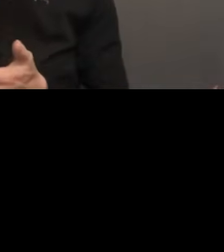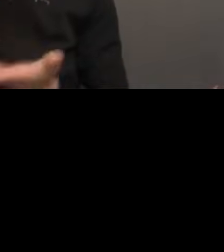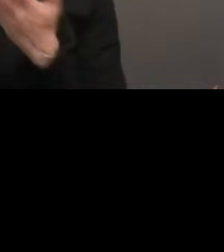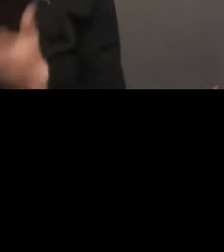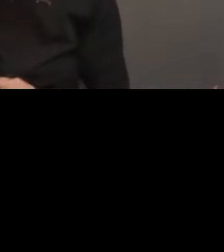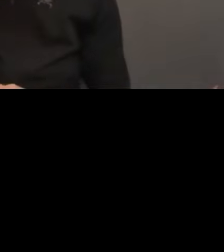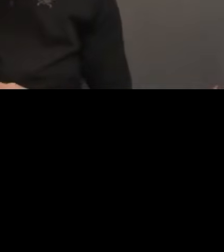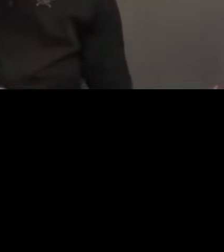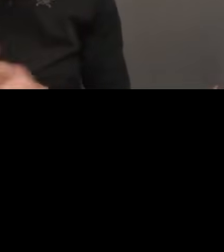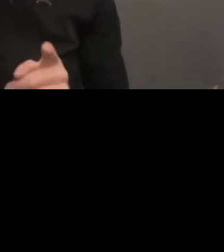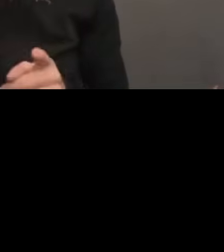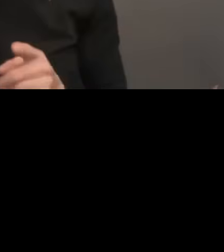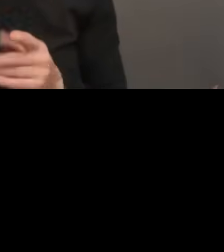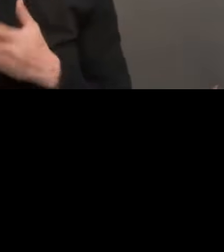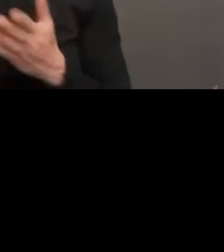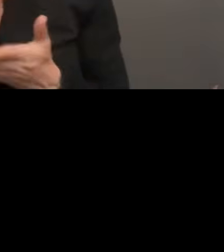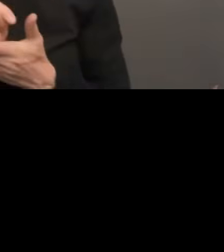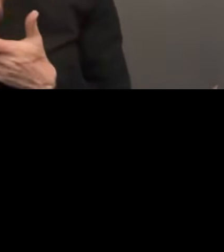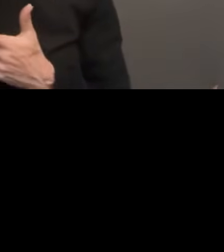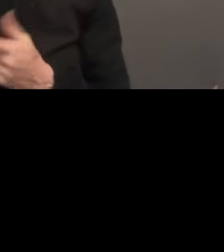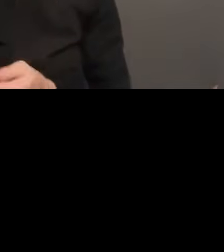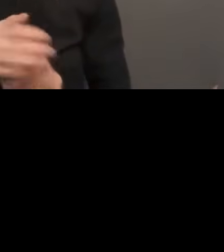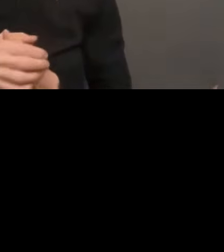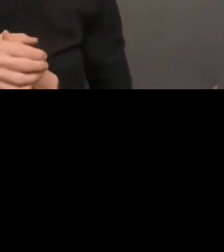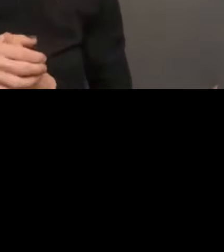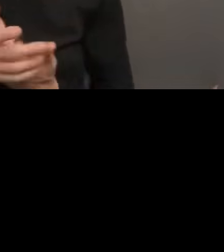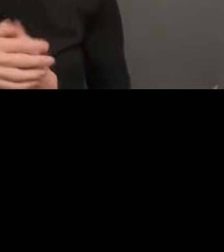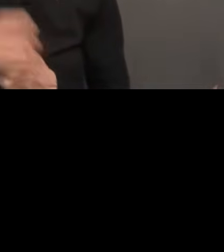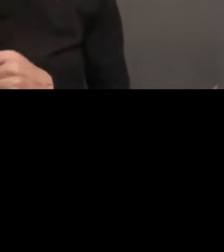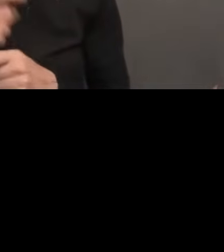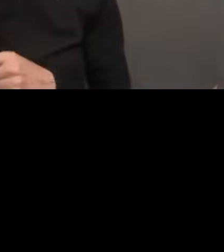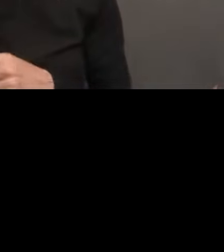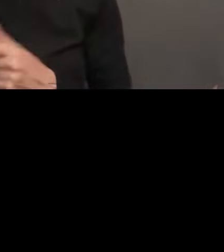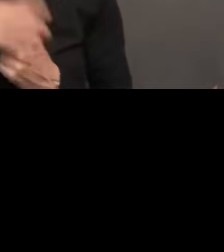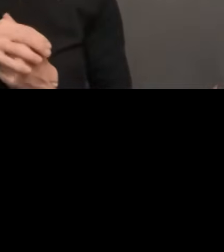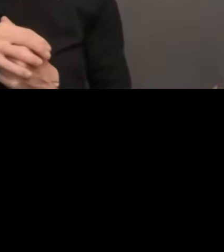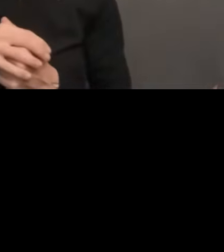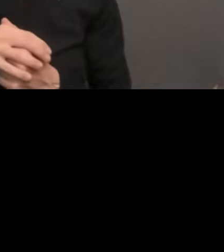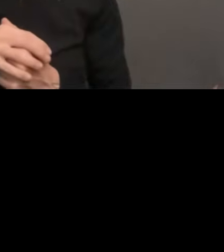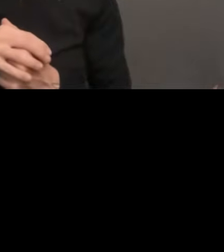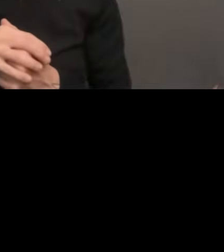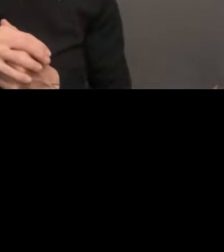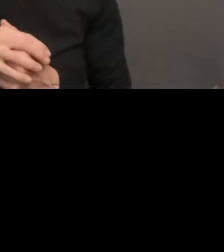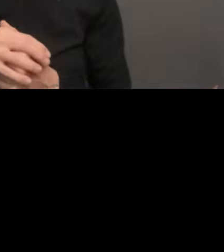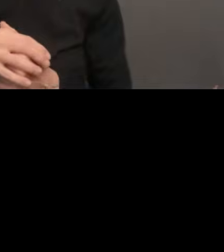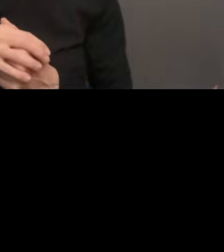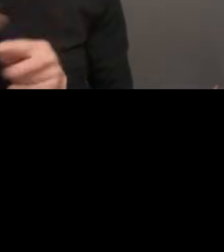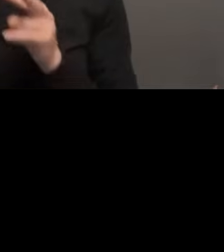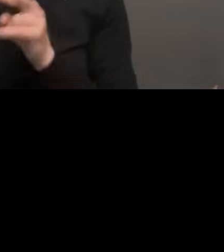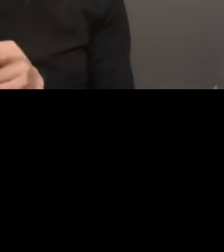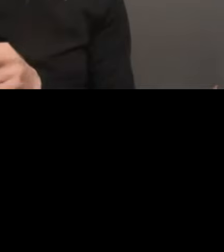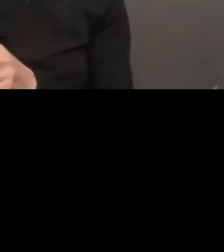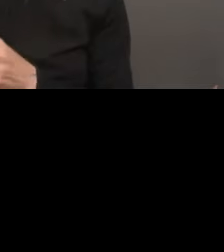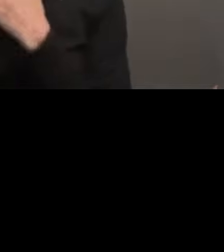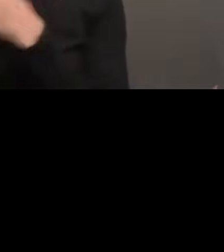on. So, but I think it makes sense that we're looking at a voyage that began in the Sea of Marmara and